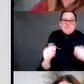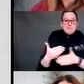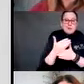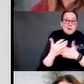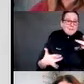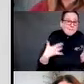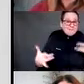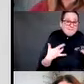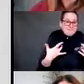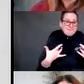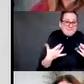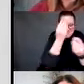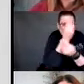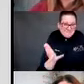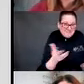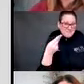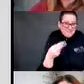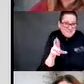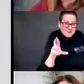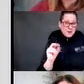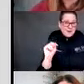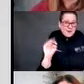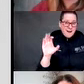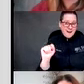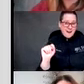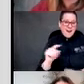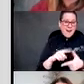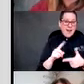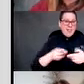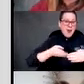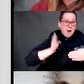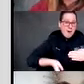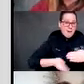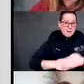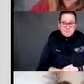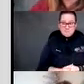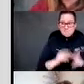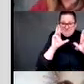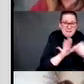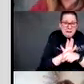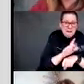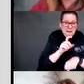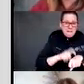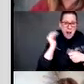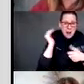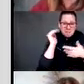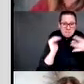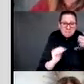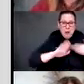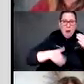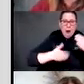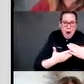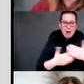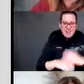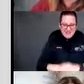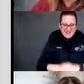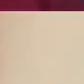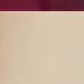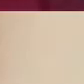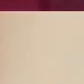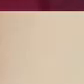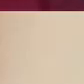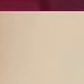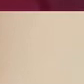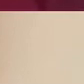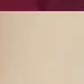news about HR Connect, and then close. So I hope that we have enough time for all of that fun. I'm going